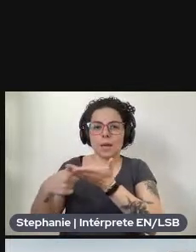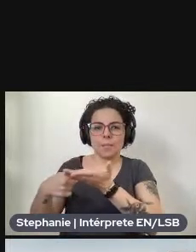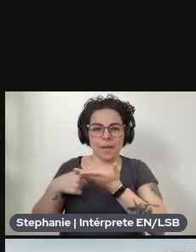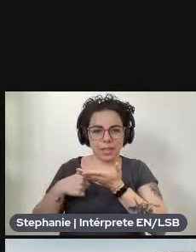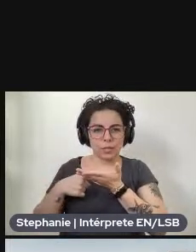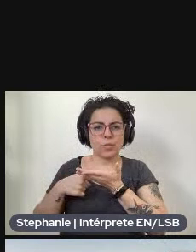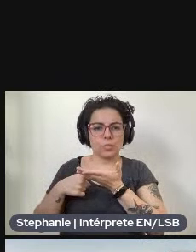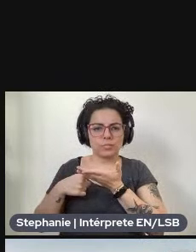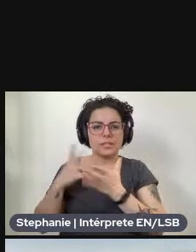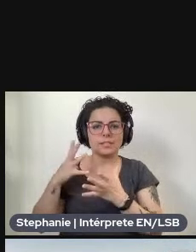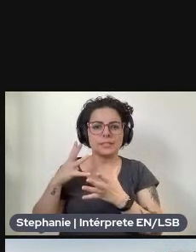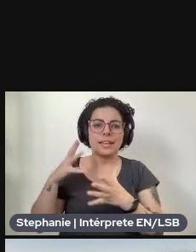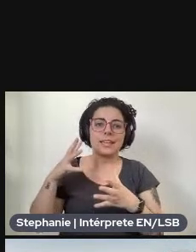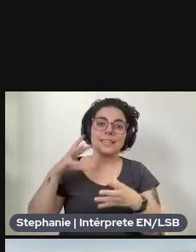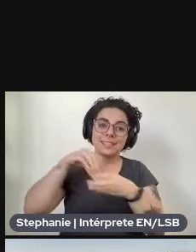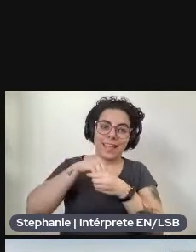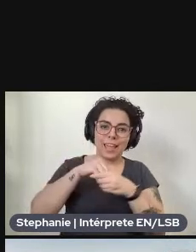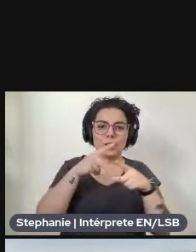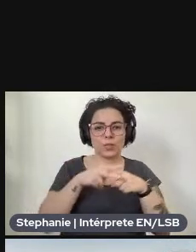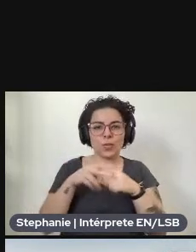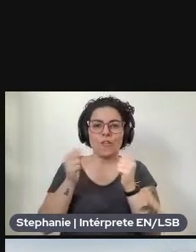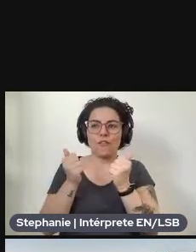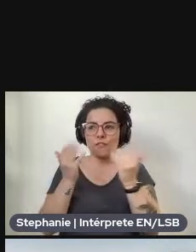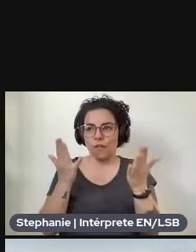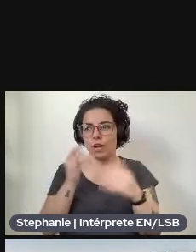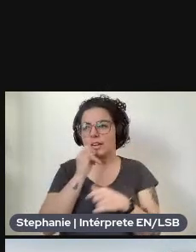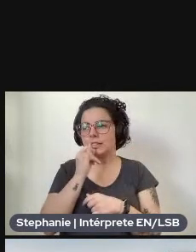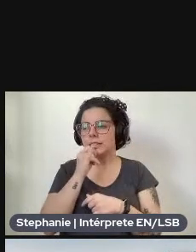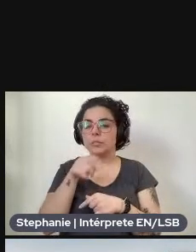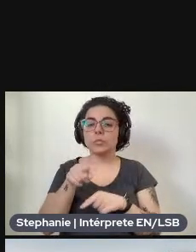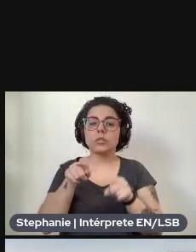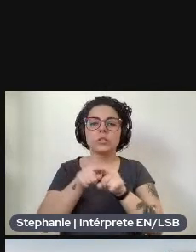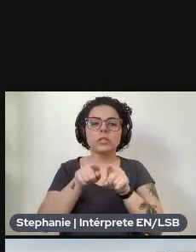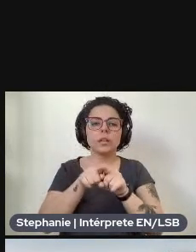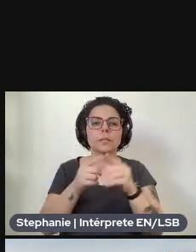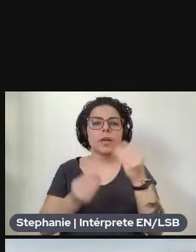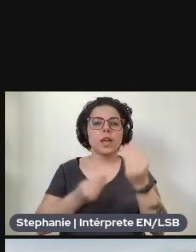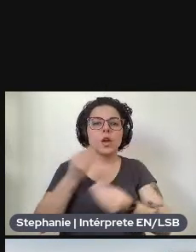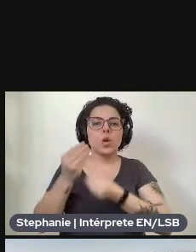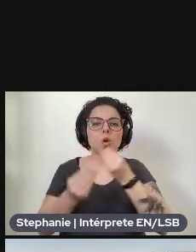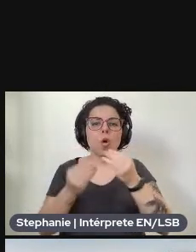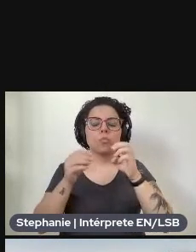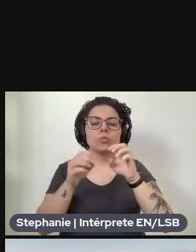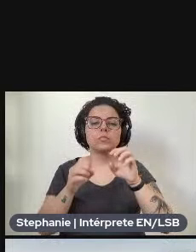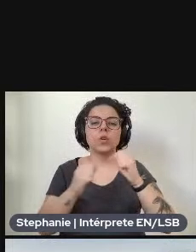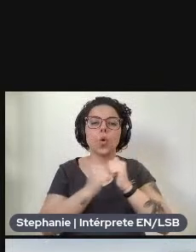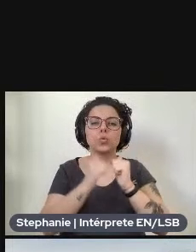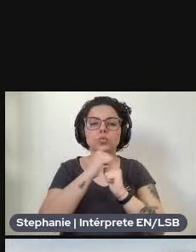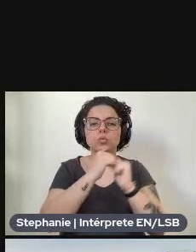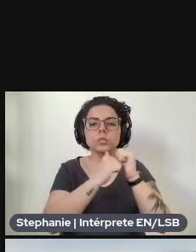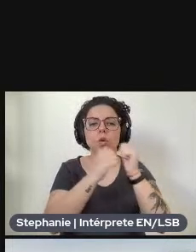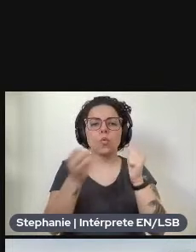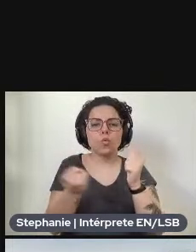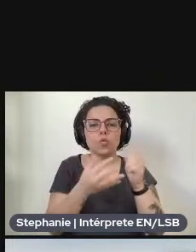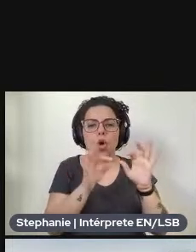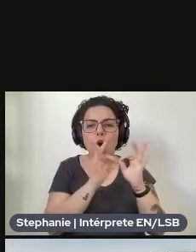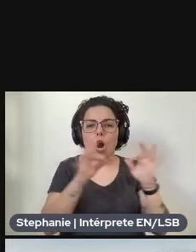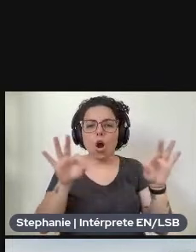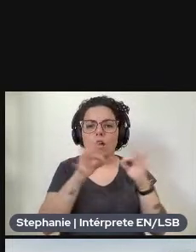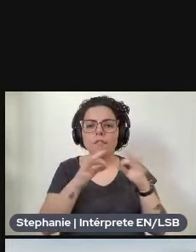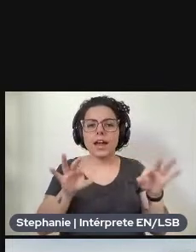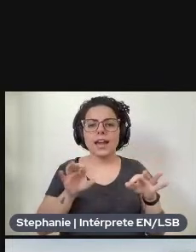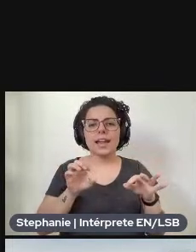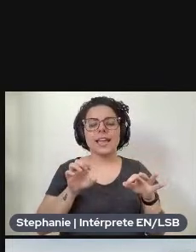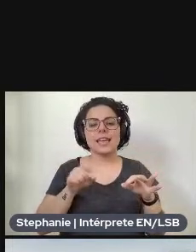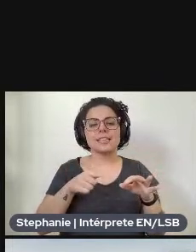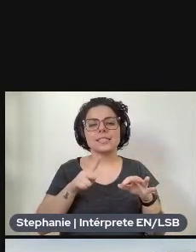So the approach wants to gain insight in the emergence of new constructions, new constructional subschemas, and the